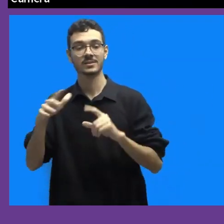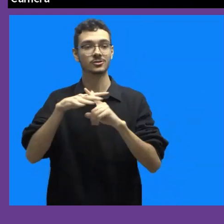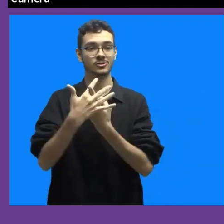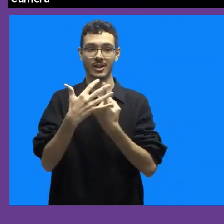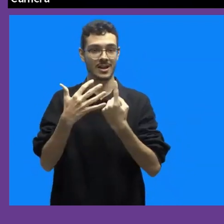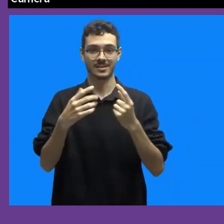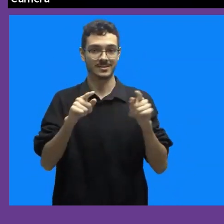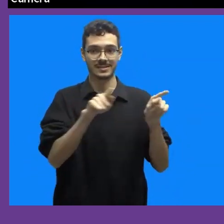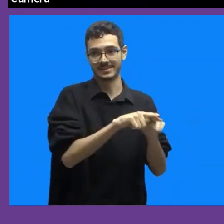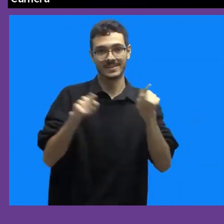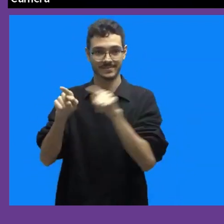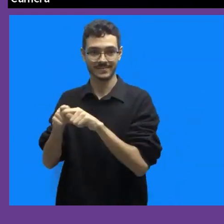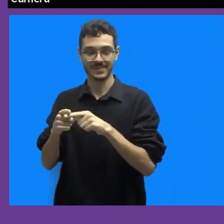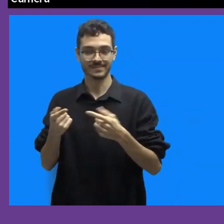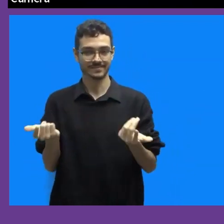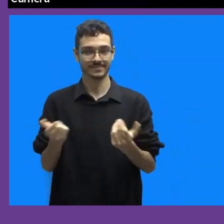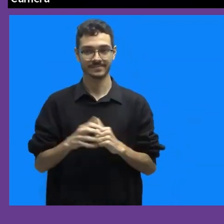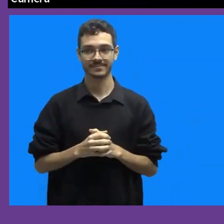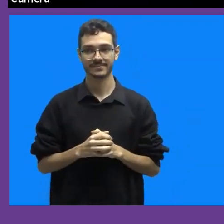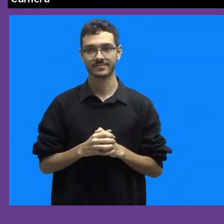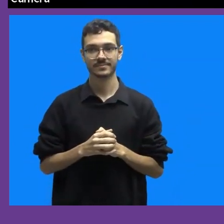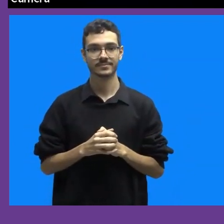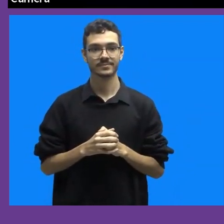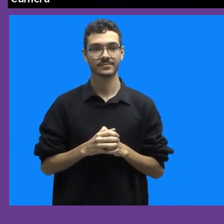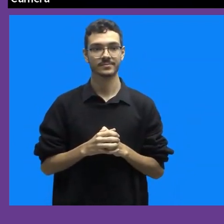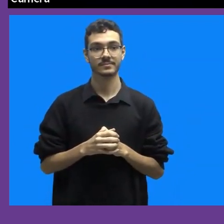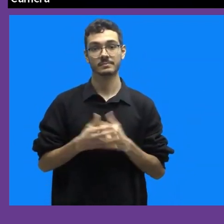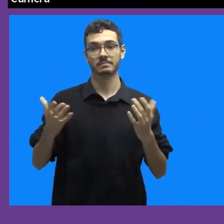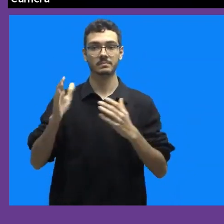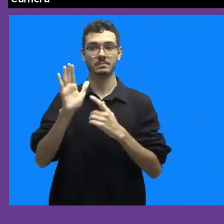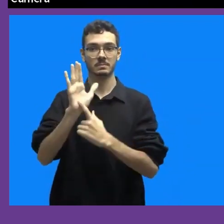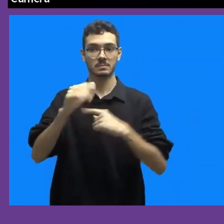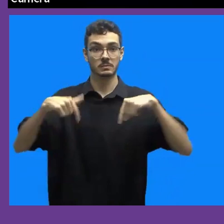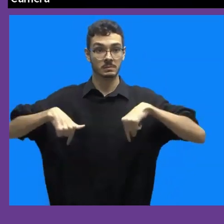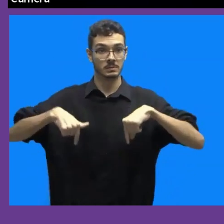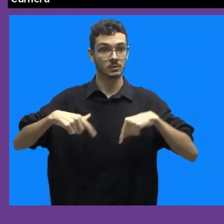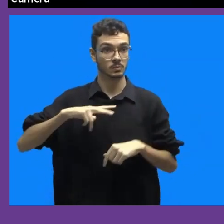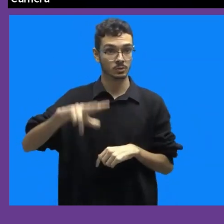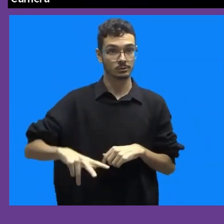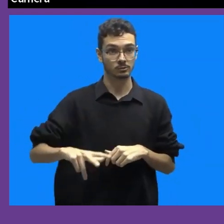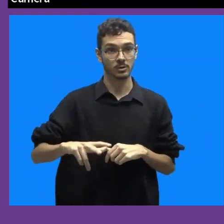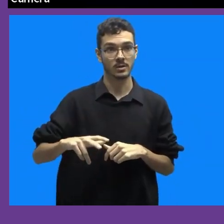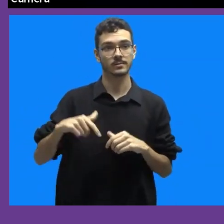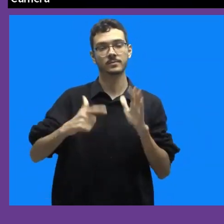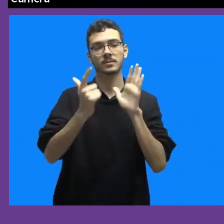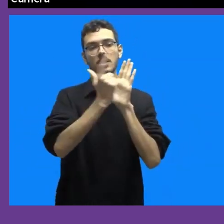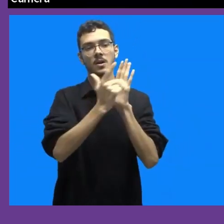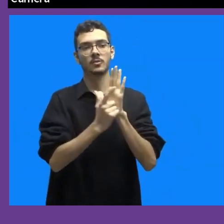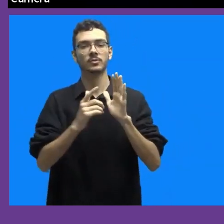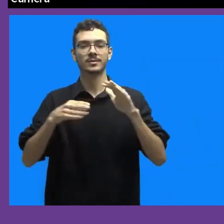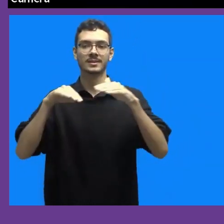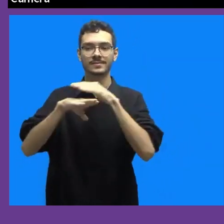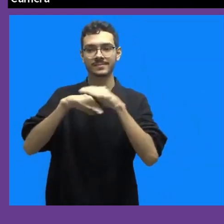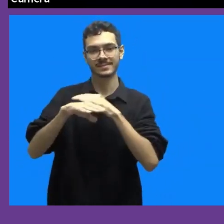and turning web pages accessible for everyone since, I believe, the late 90s. But as